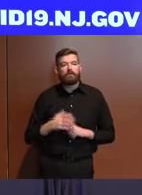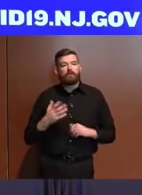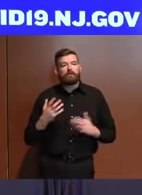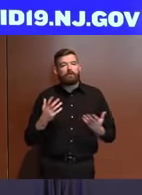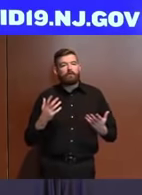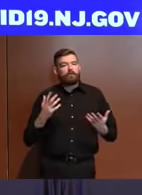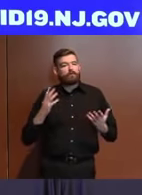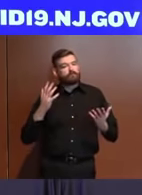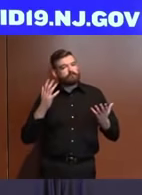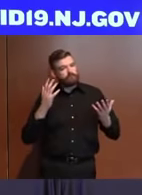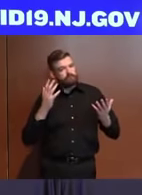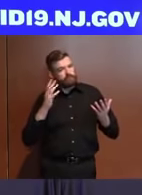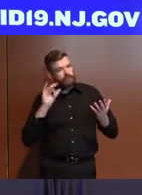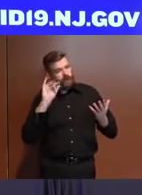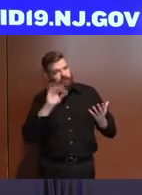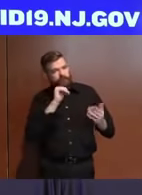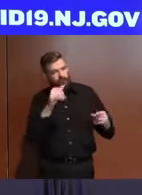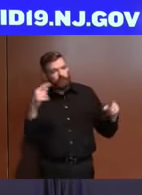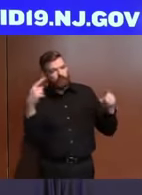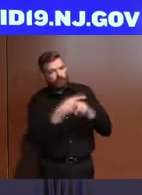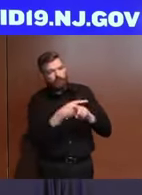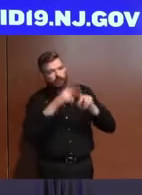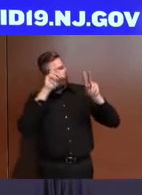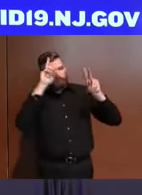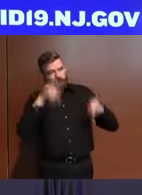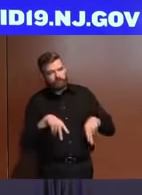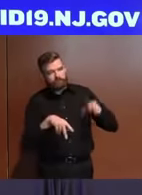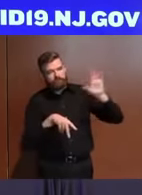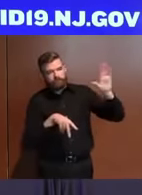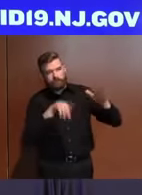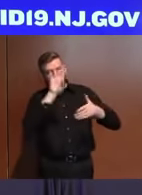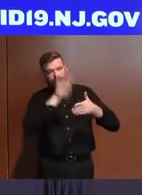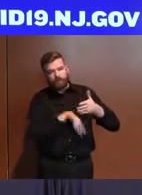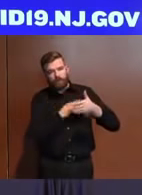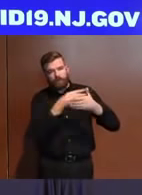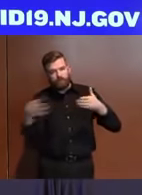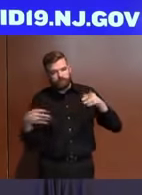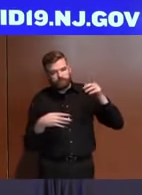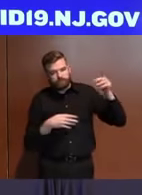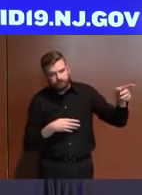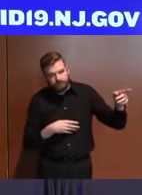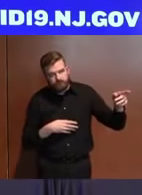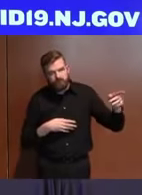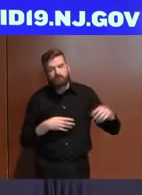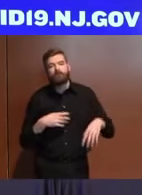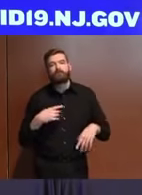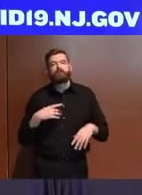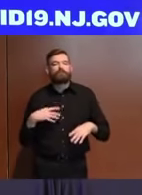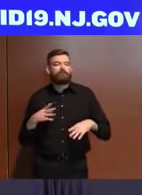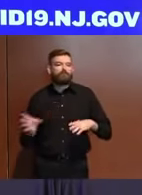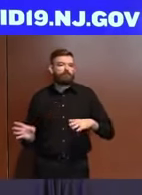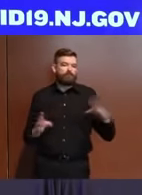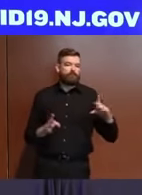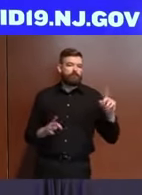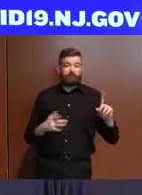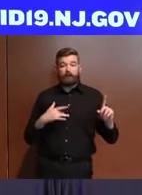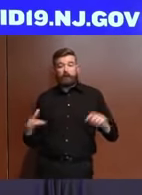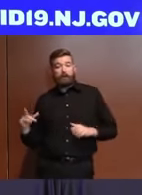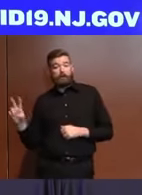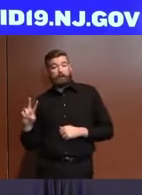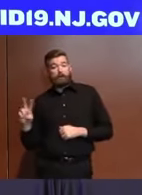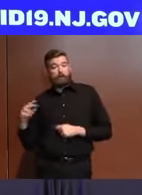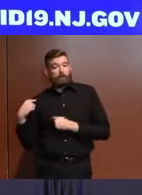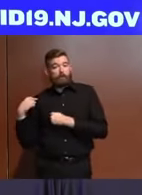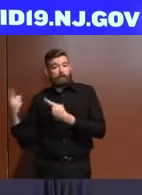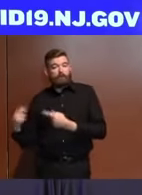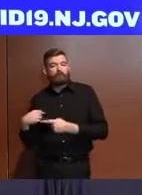president's or the vice president's video calls, we're going to move our press briefings daily from 2